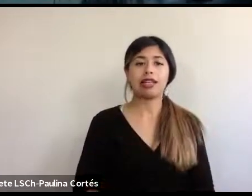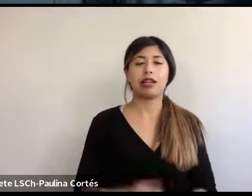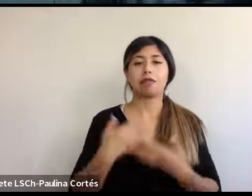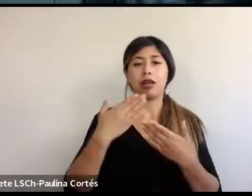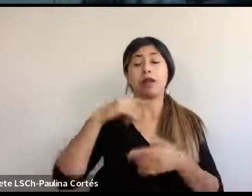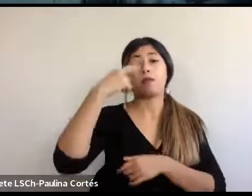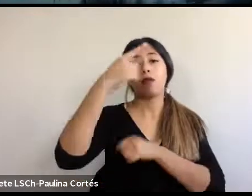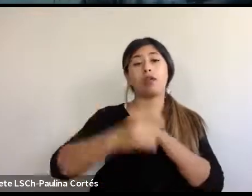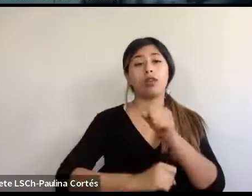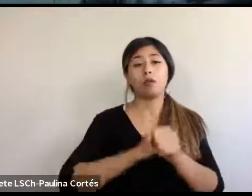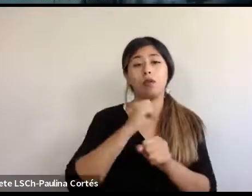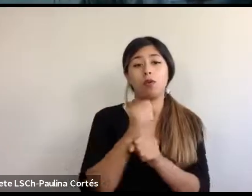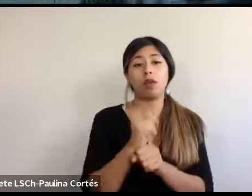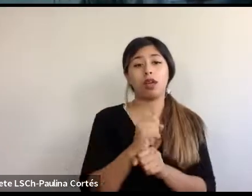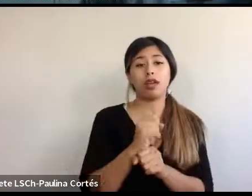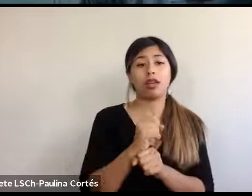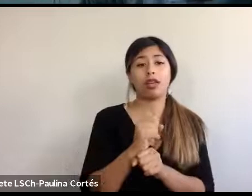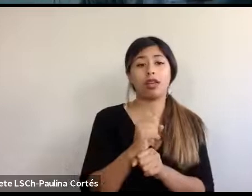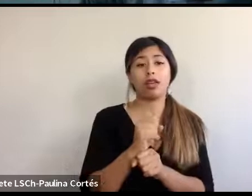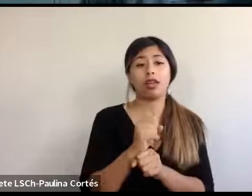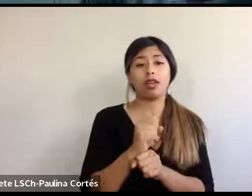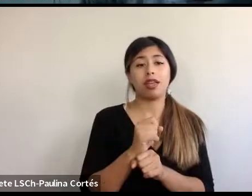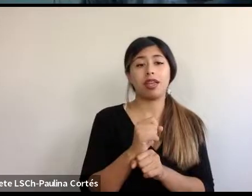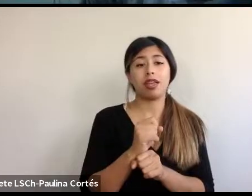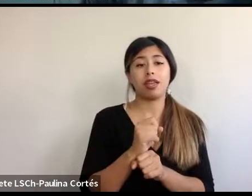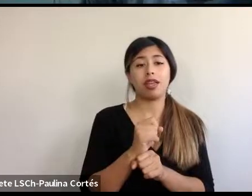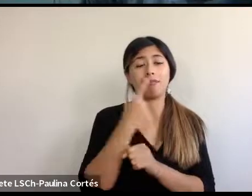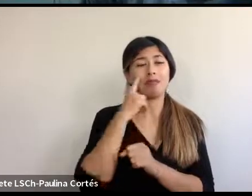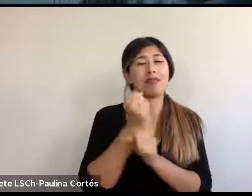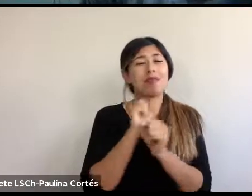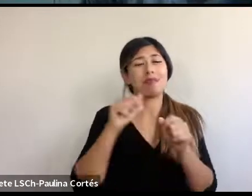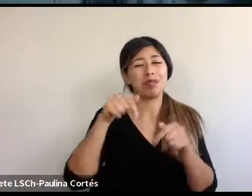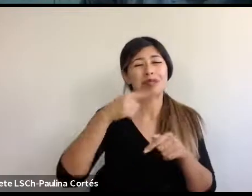but maybe 2023 will be an option.